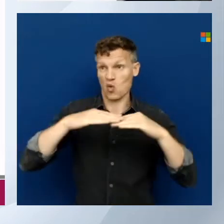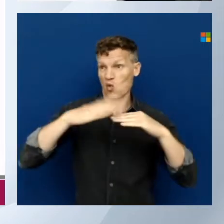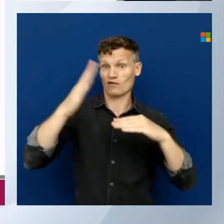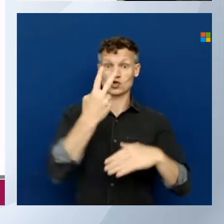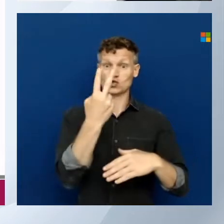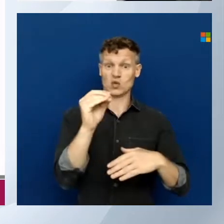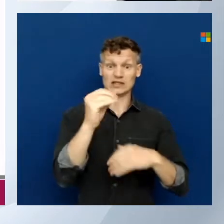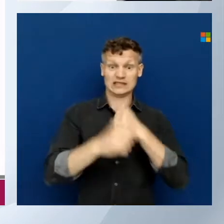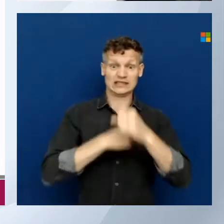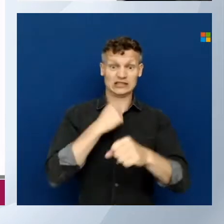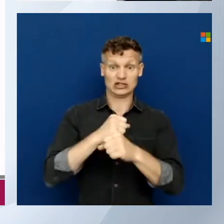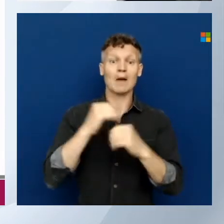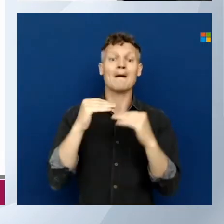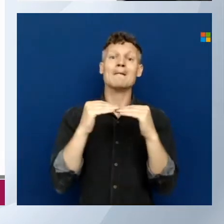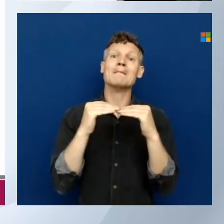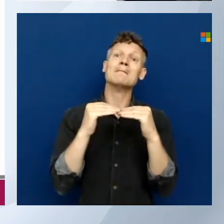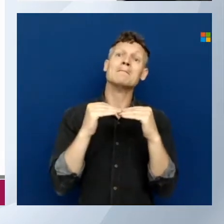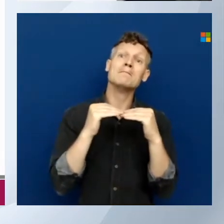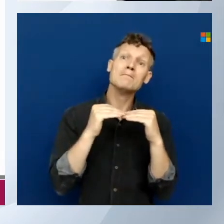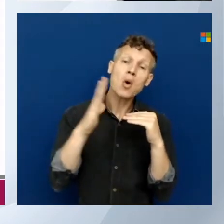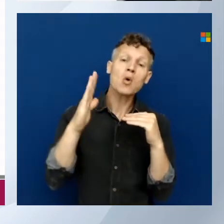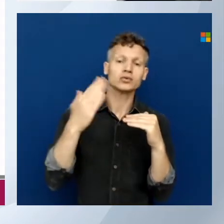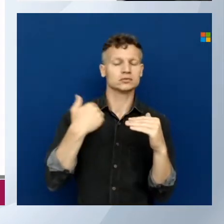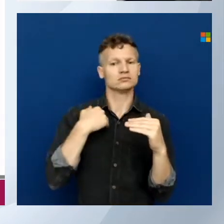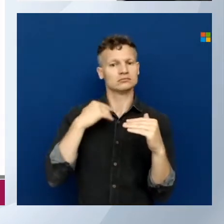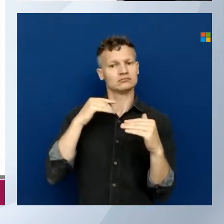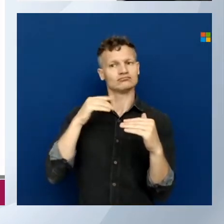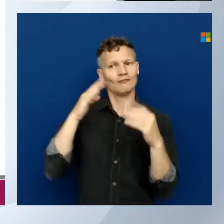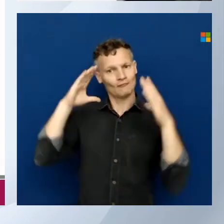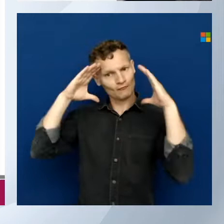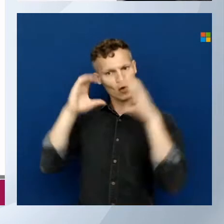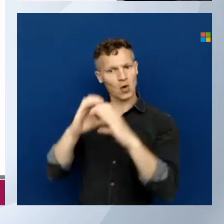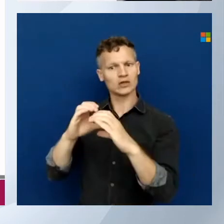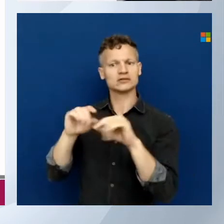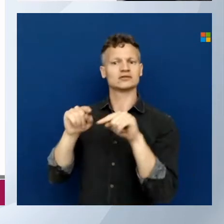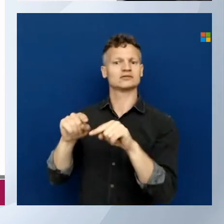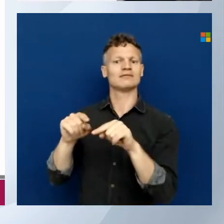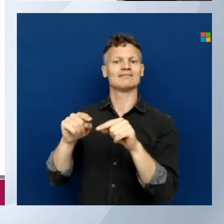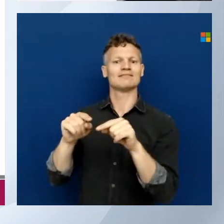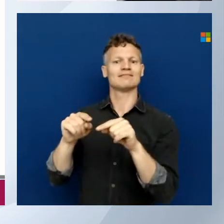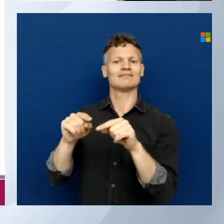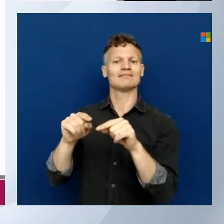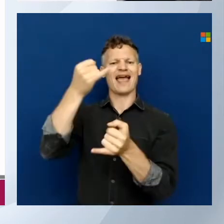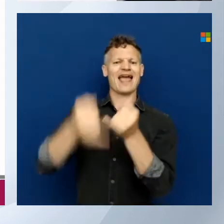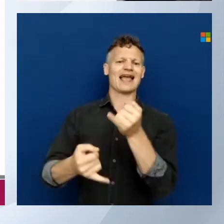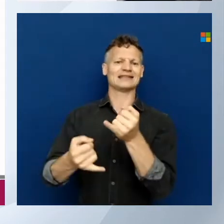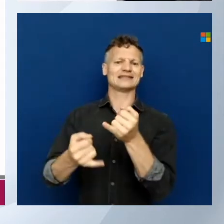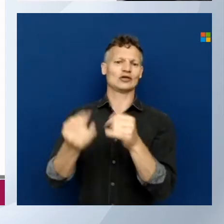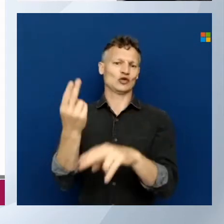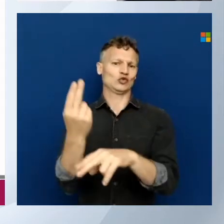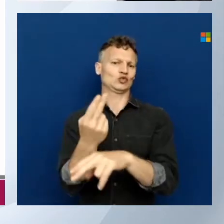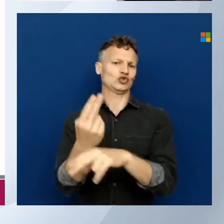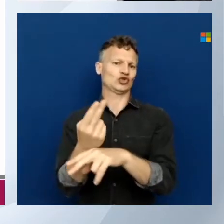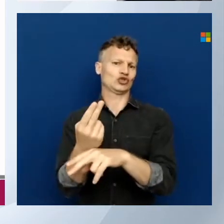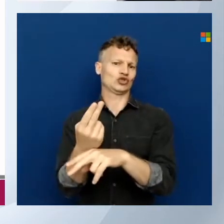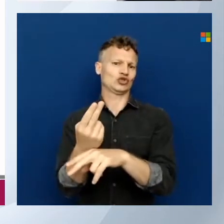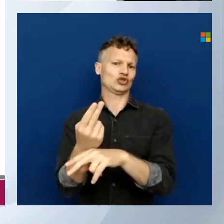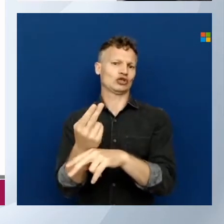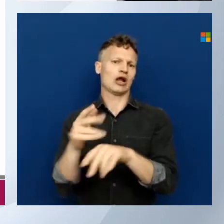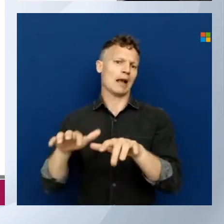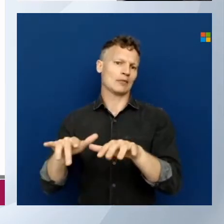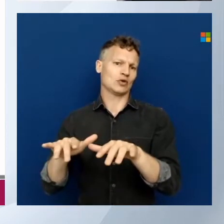user computing, and started my own company a couple of years ago. Mostly focused on design,